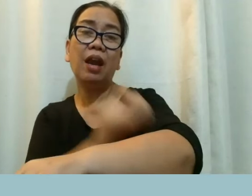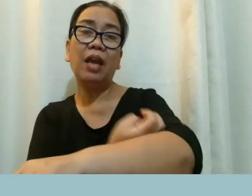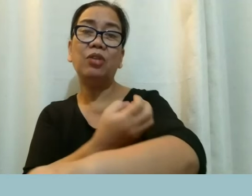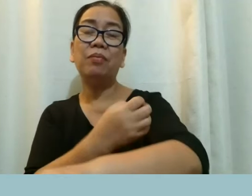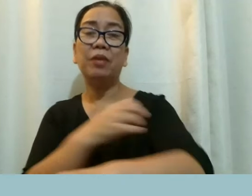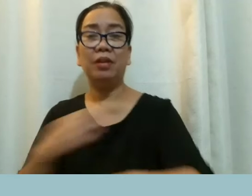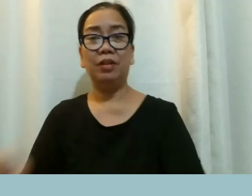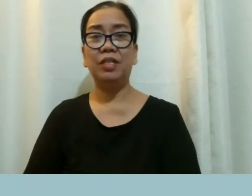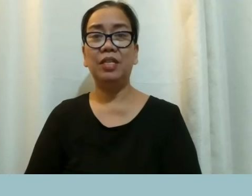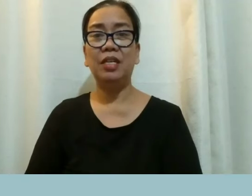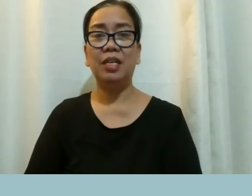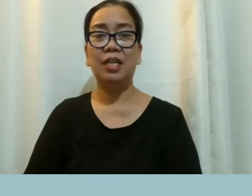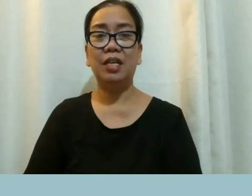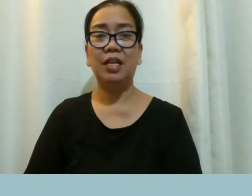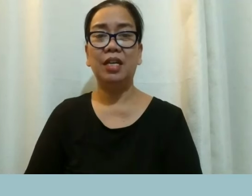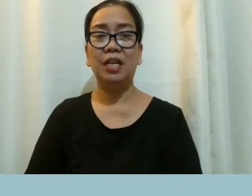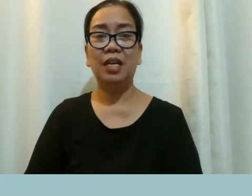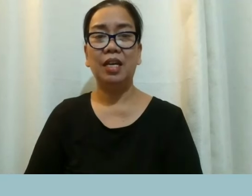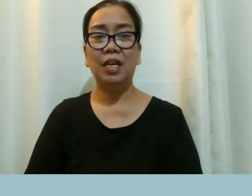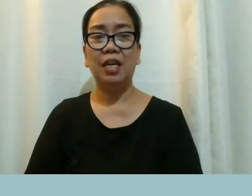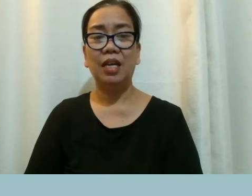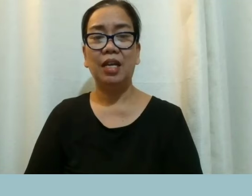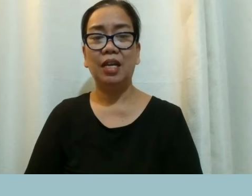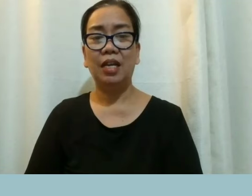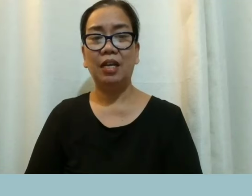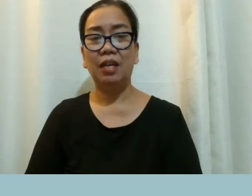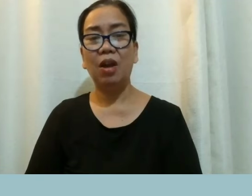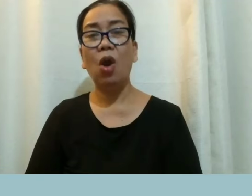one kind of energy,